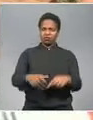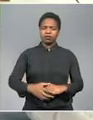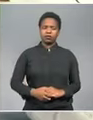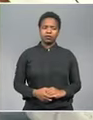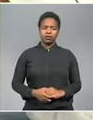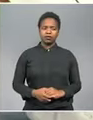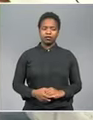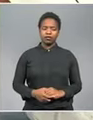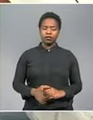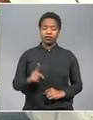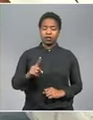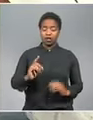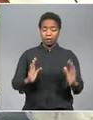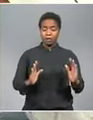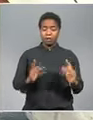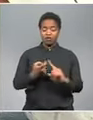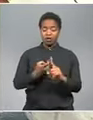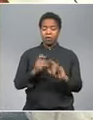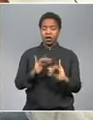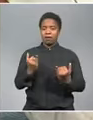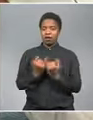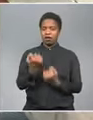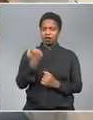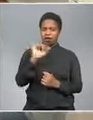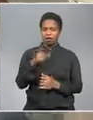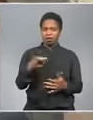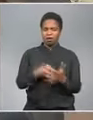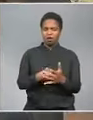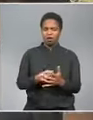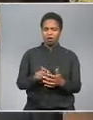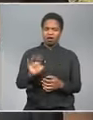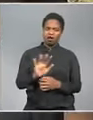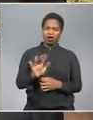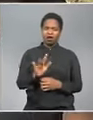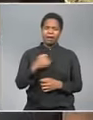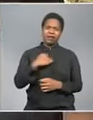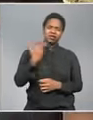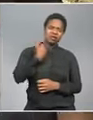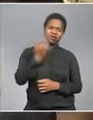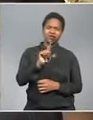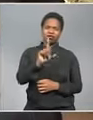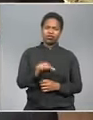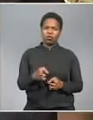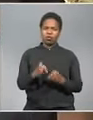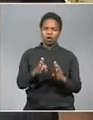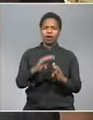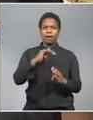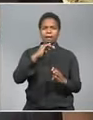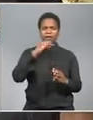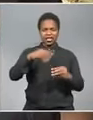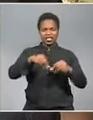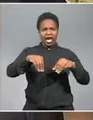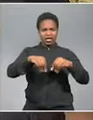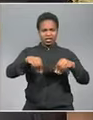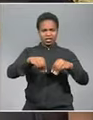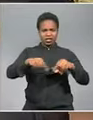reject bags we get from a company. We buy it in which is quite not too expensive. And we fill the bags with sand, the sand